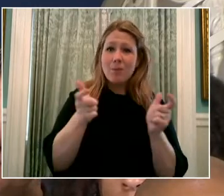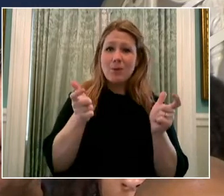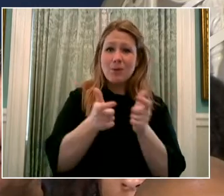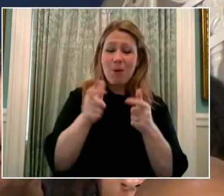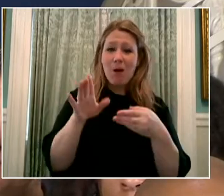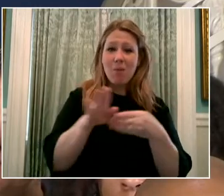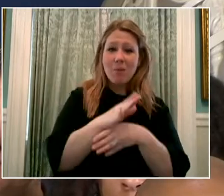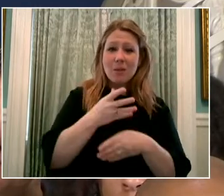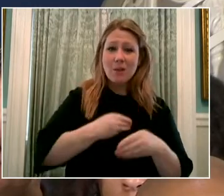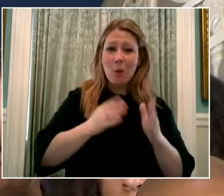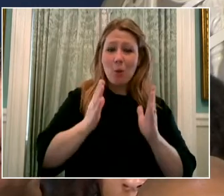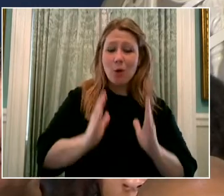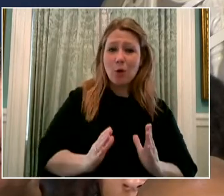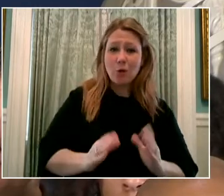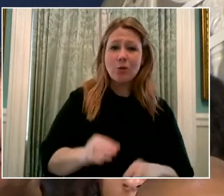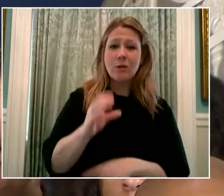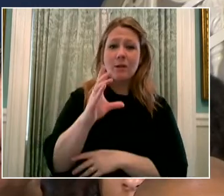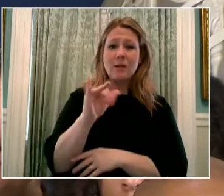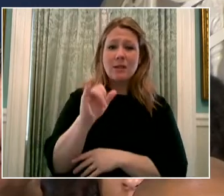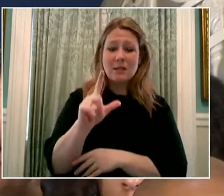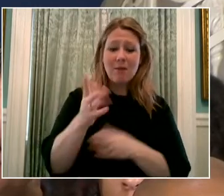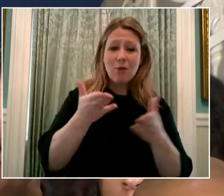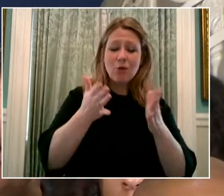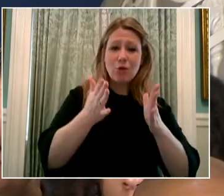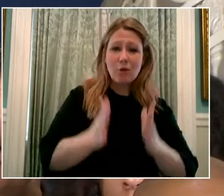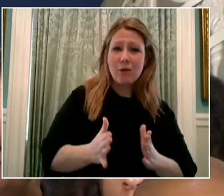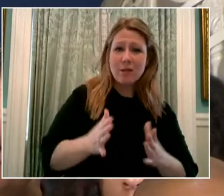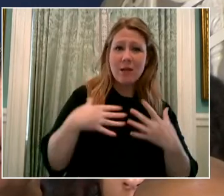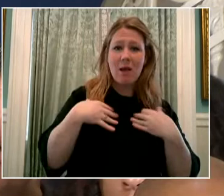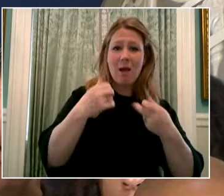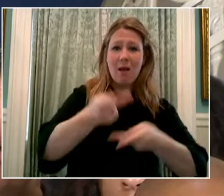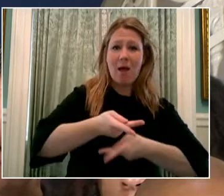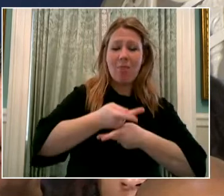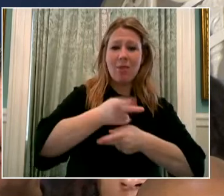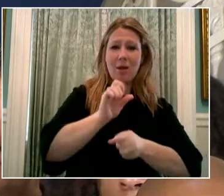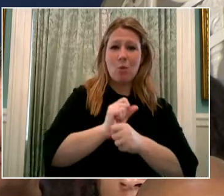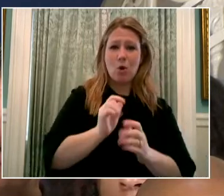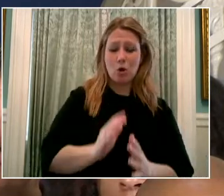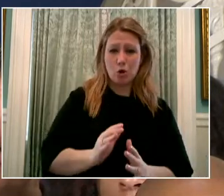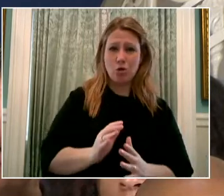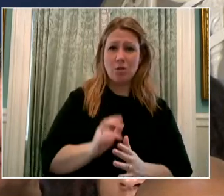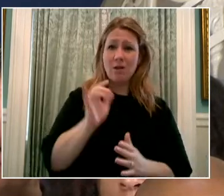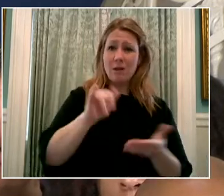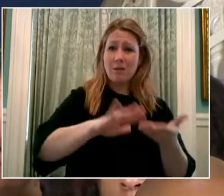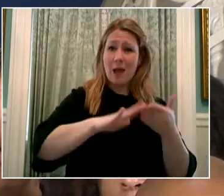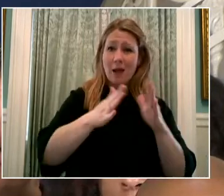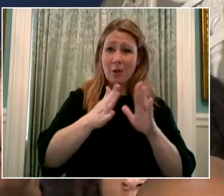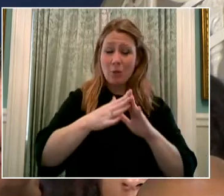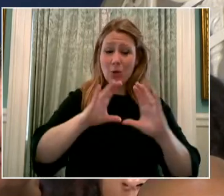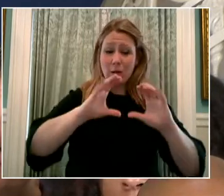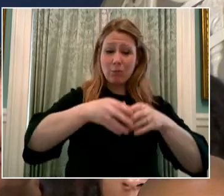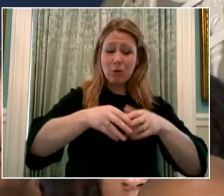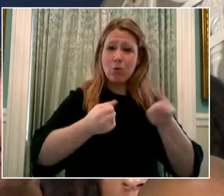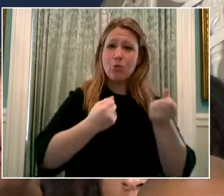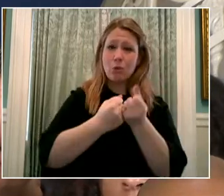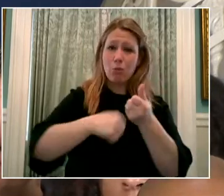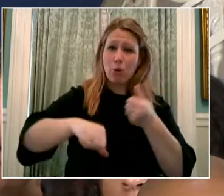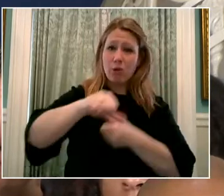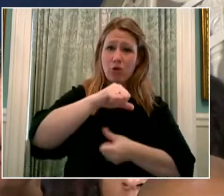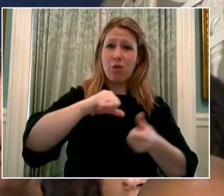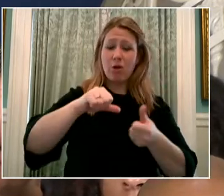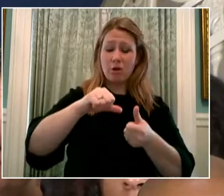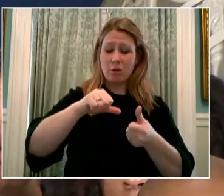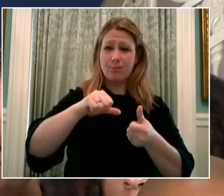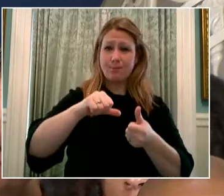servants, and healthcare workers, and have supported one another despite the ongoing crises in their home